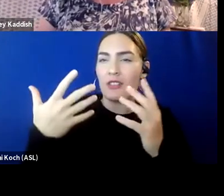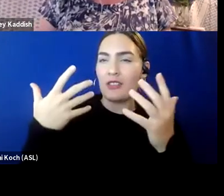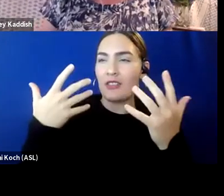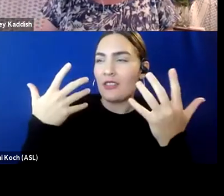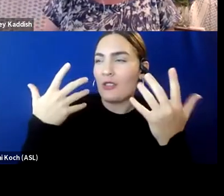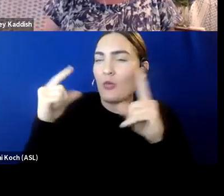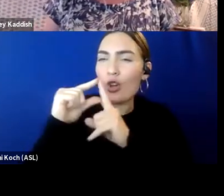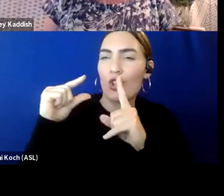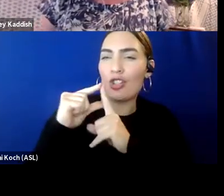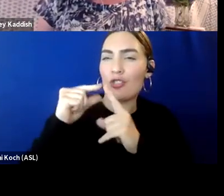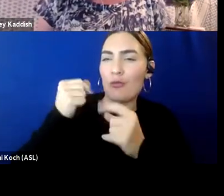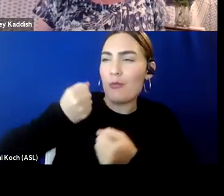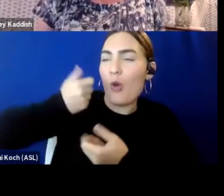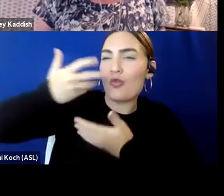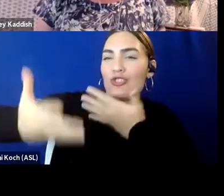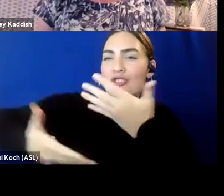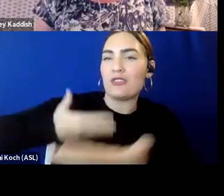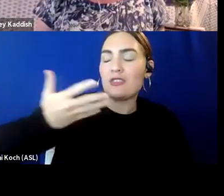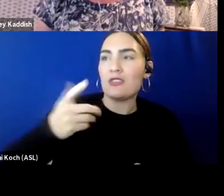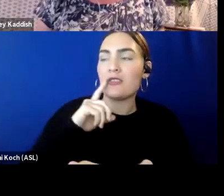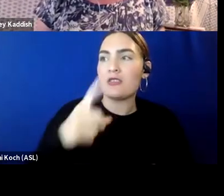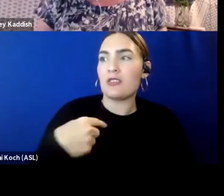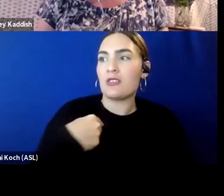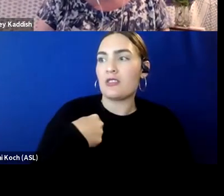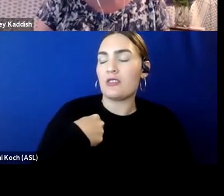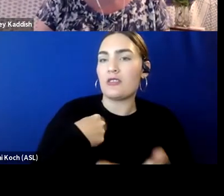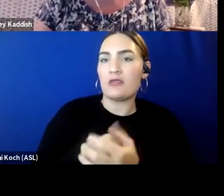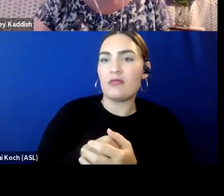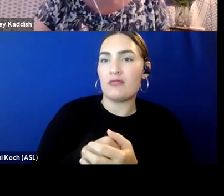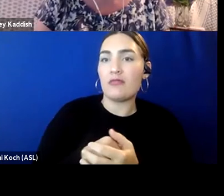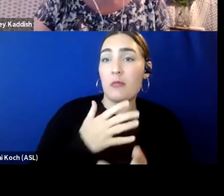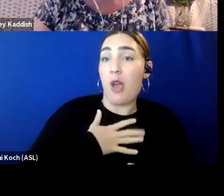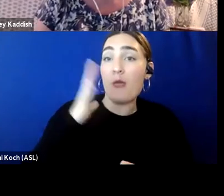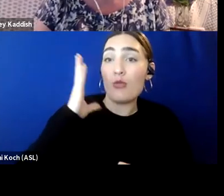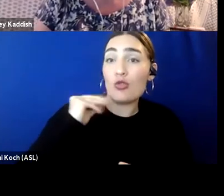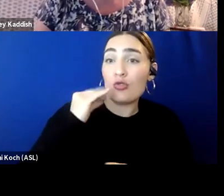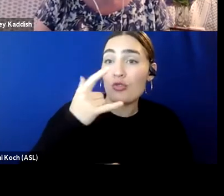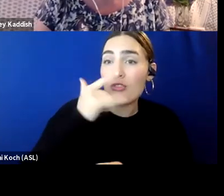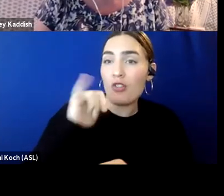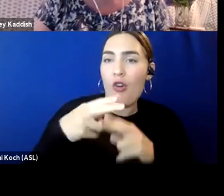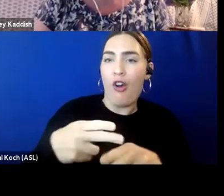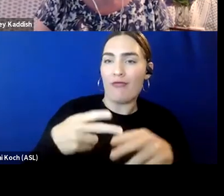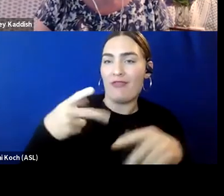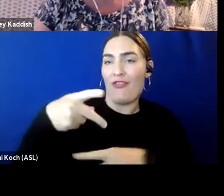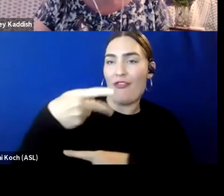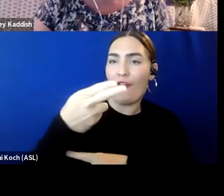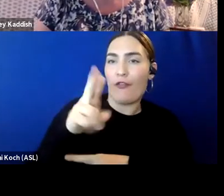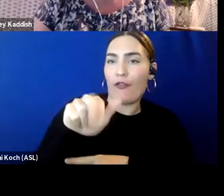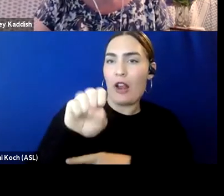poetry. And I heard this. It's called Afraid of the Dark.